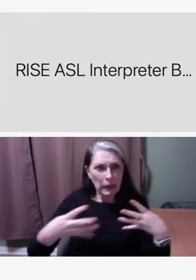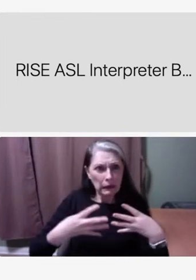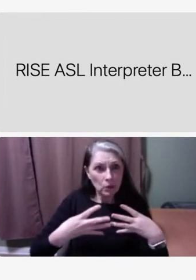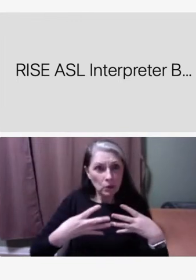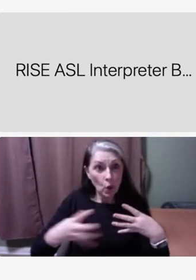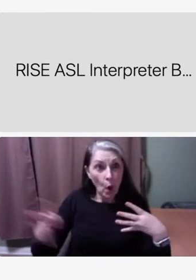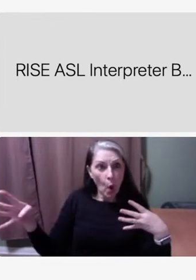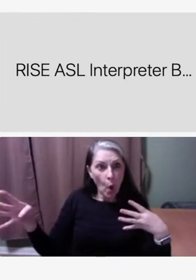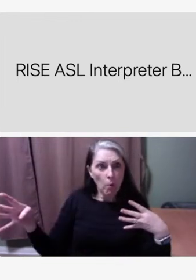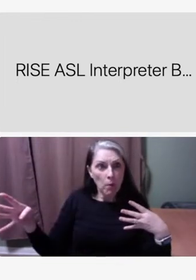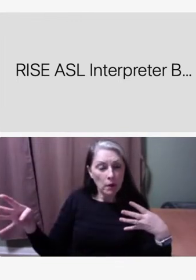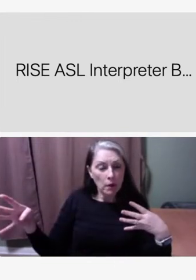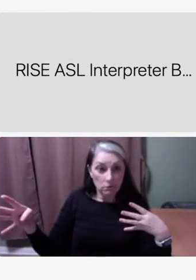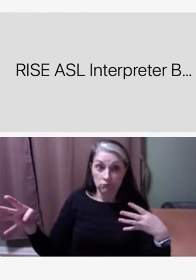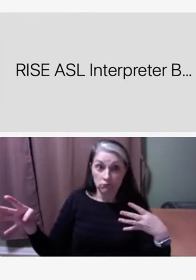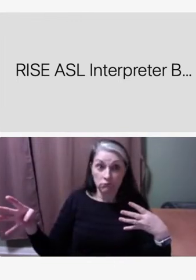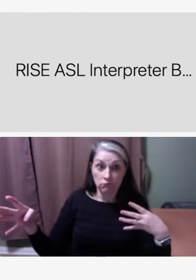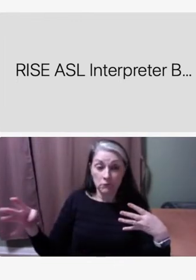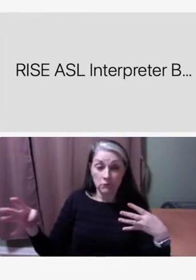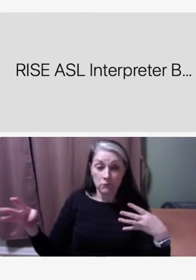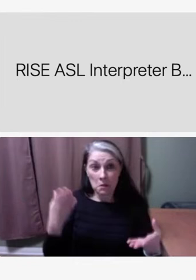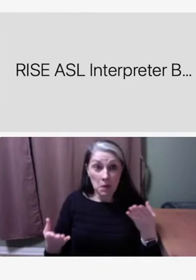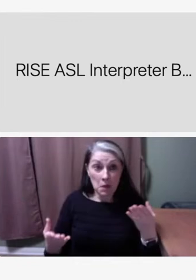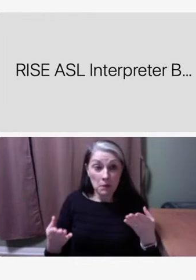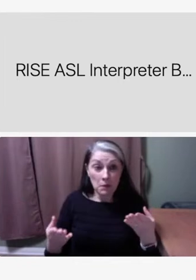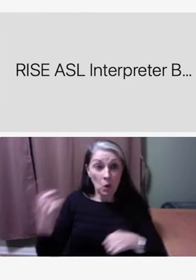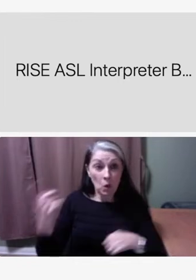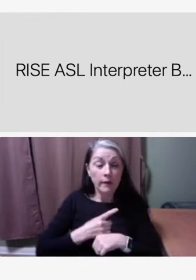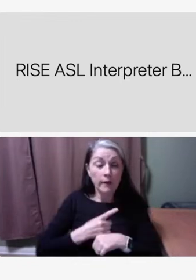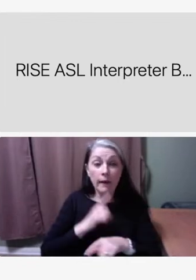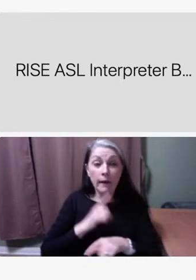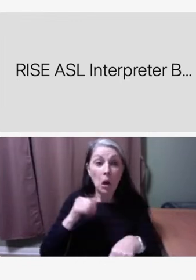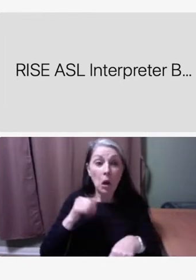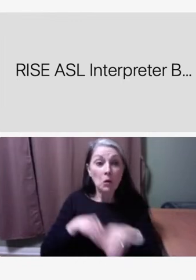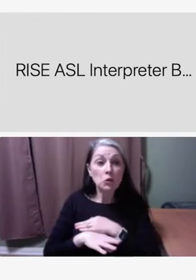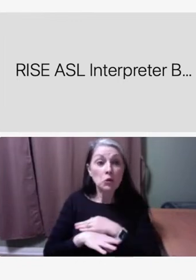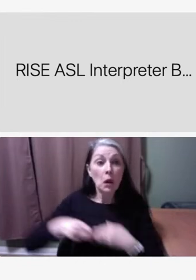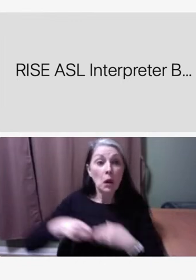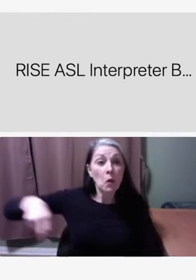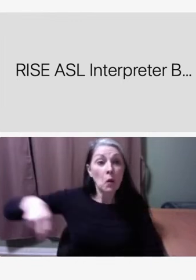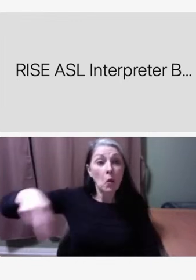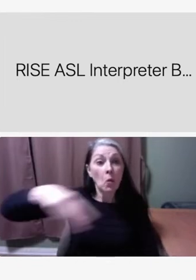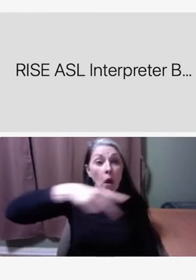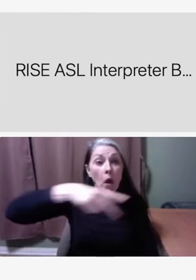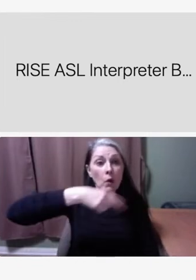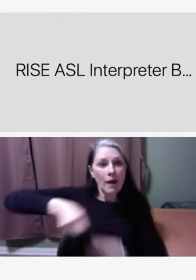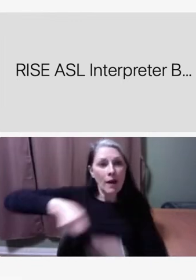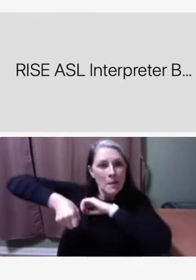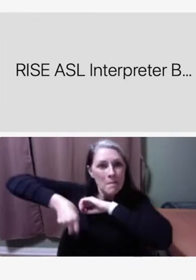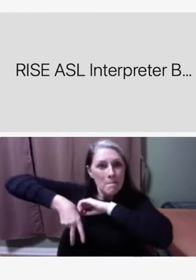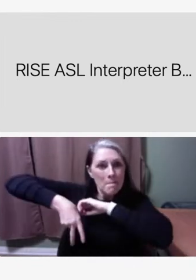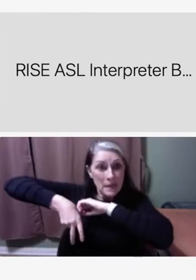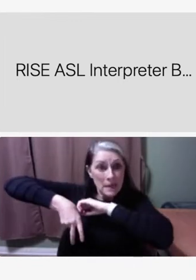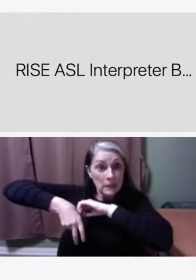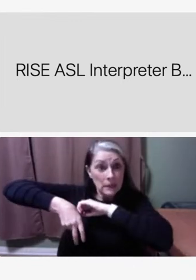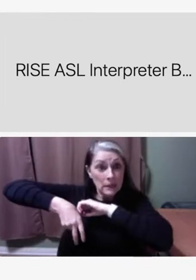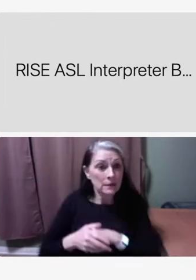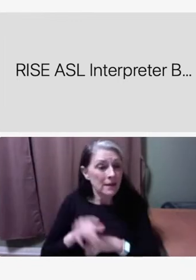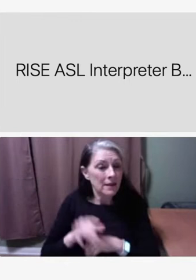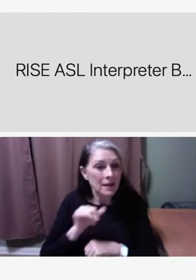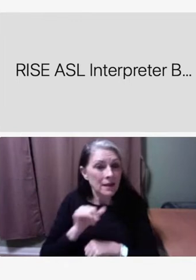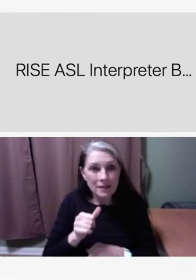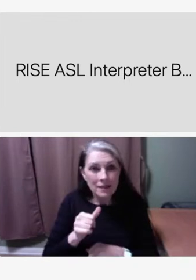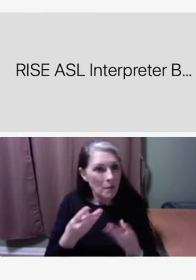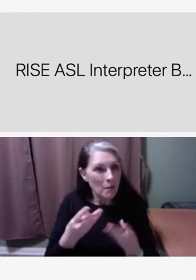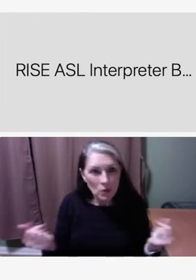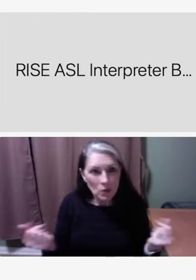take a lap around there, you know, at midnight, you know. But, you know, that's not being resolved. I know with the deal